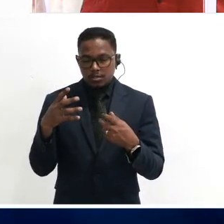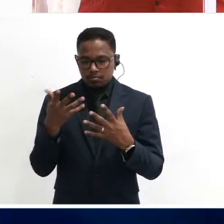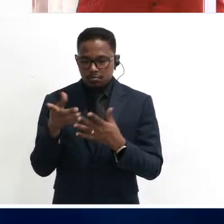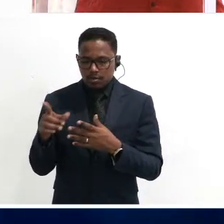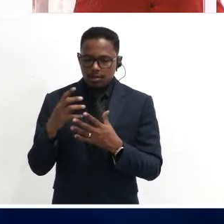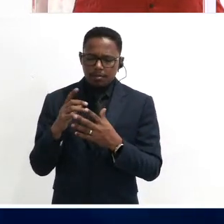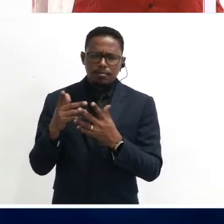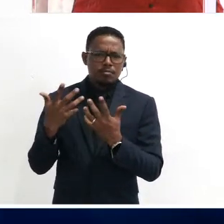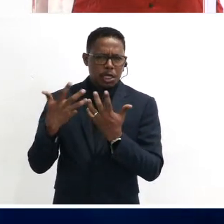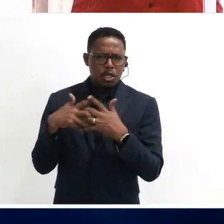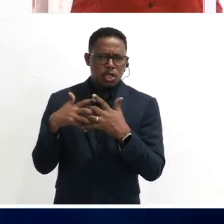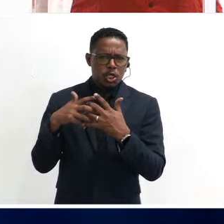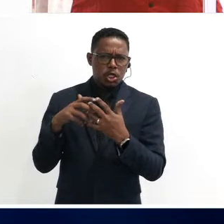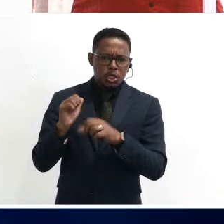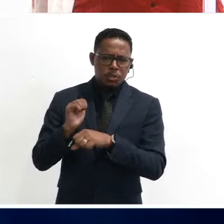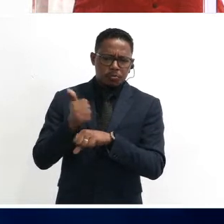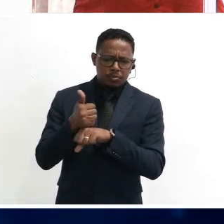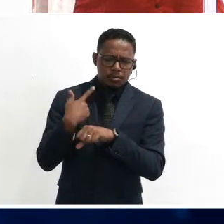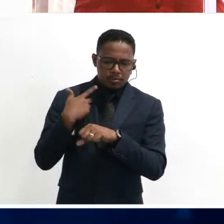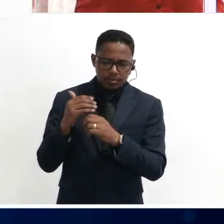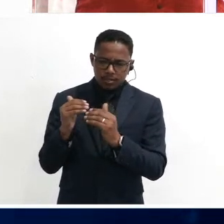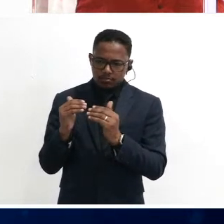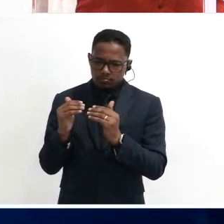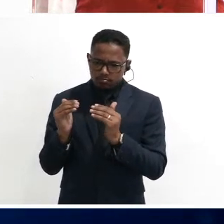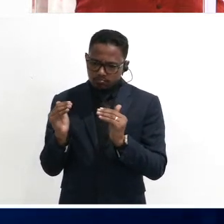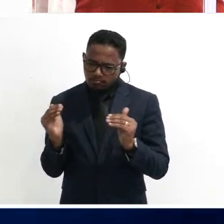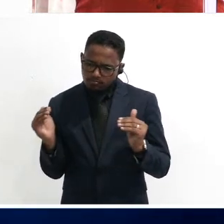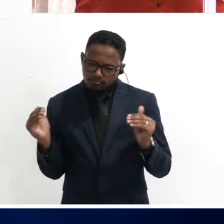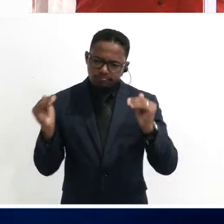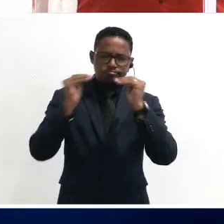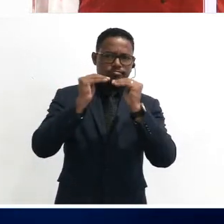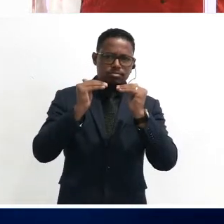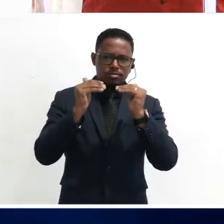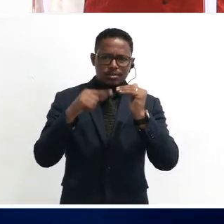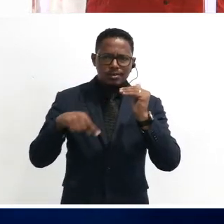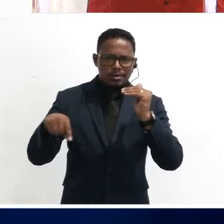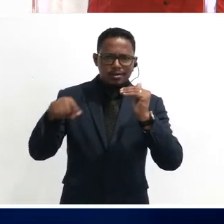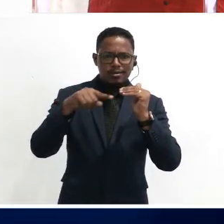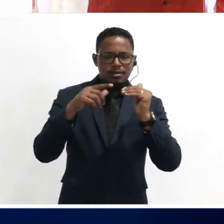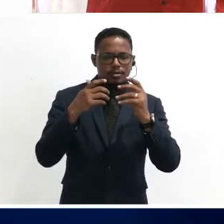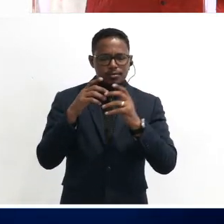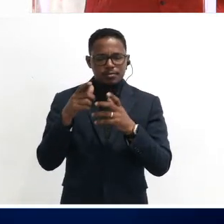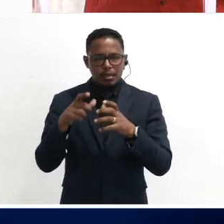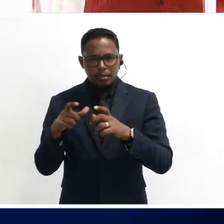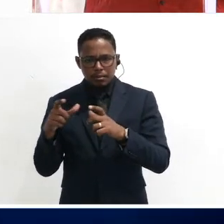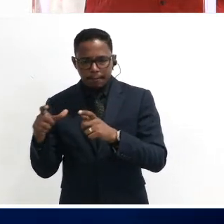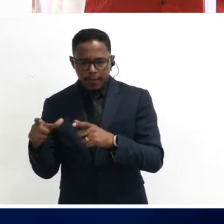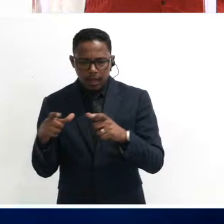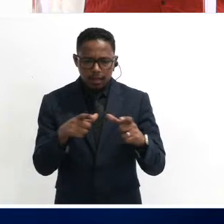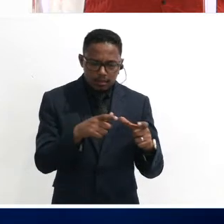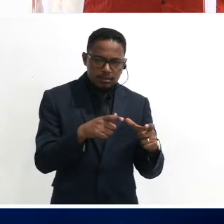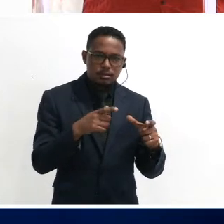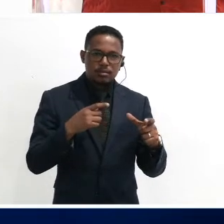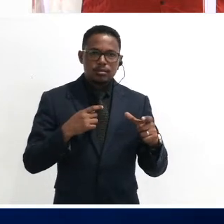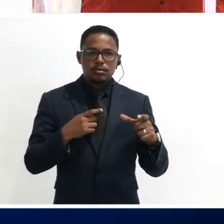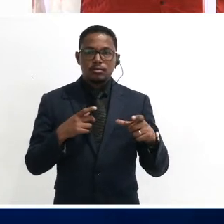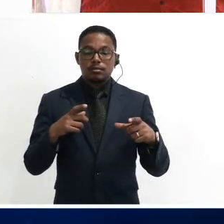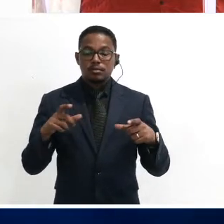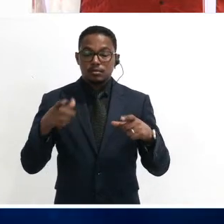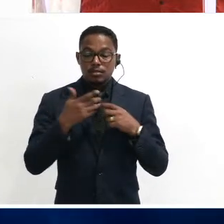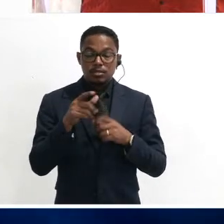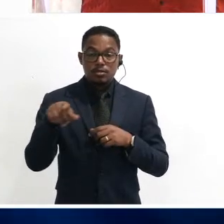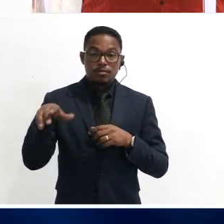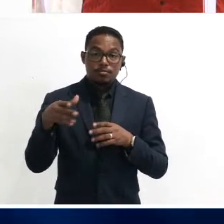It becomes much easier at the package level, so this is the final test that I referred to. We call it final test